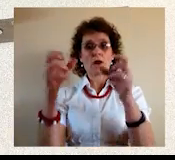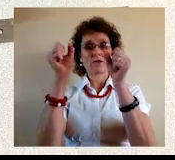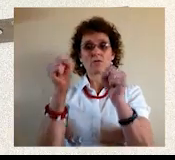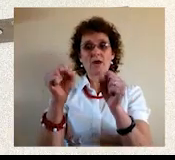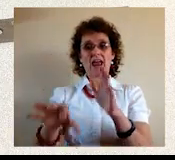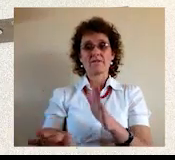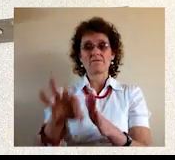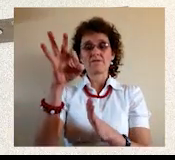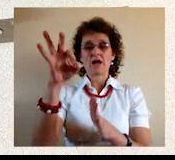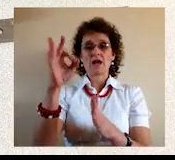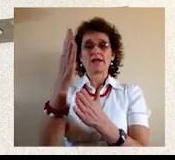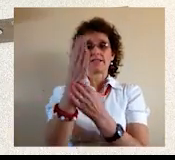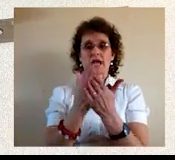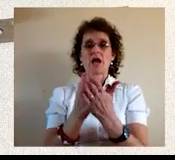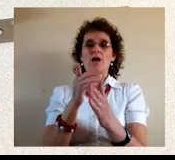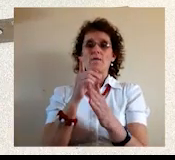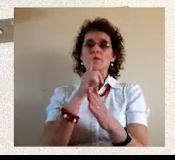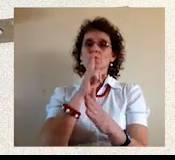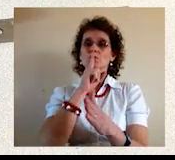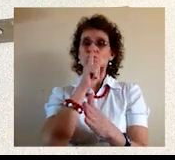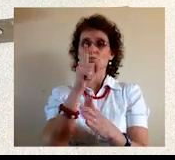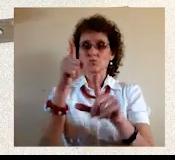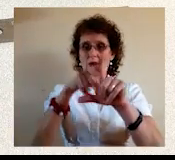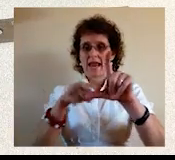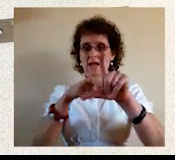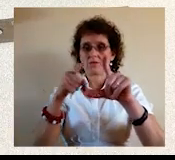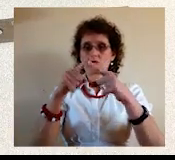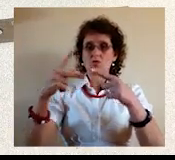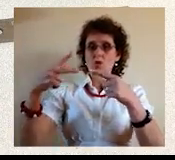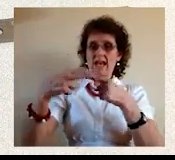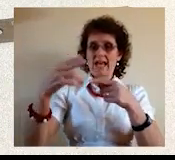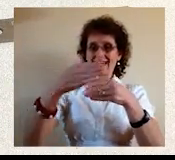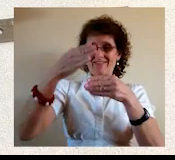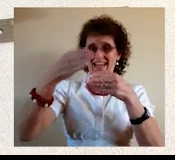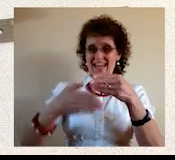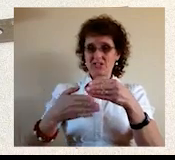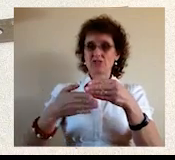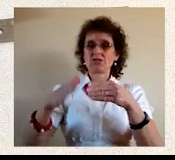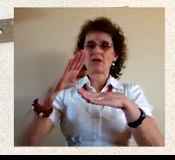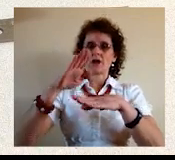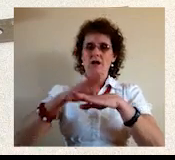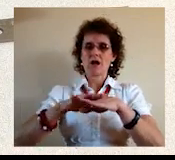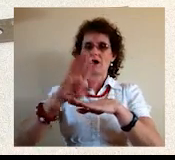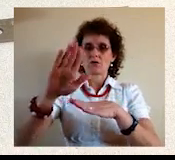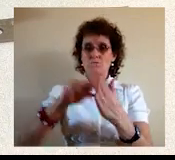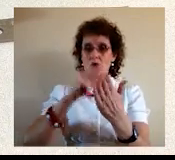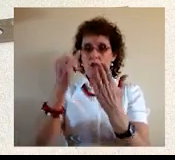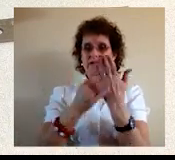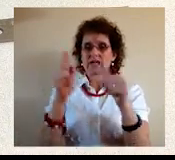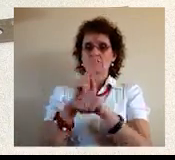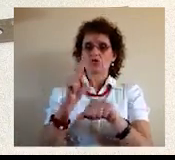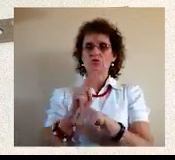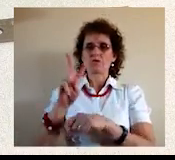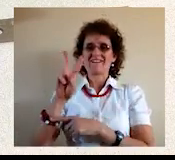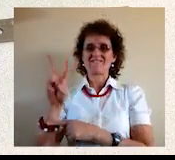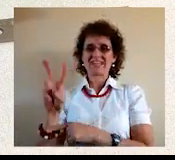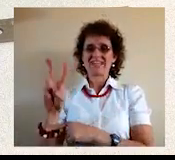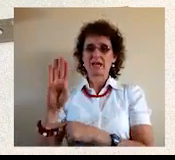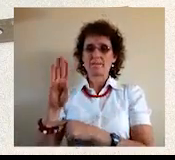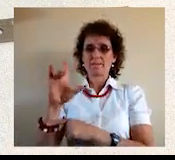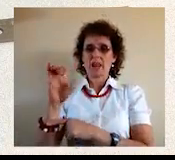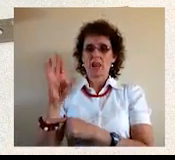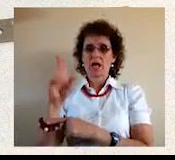Another way that you can find some true angles and cutting edges on your project is to use a